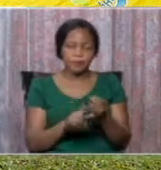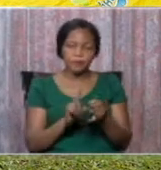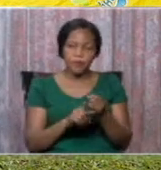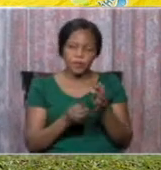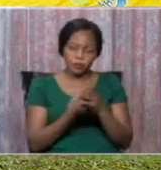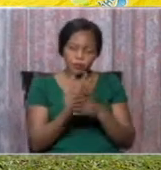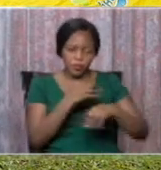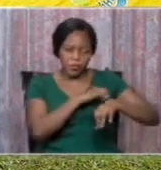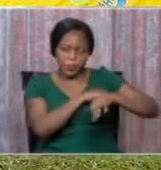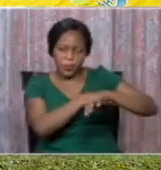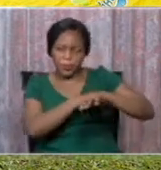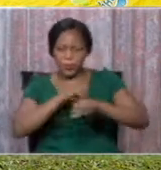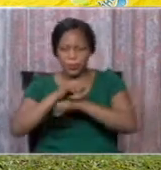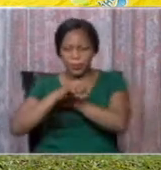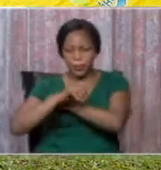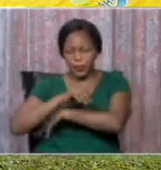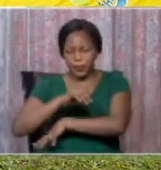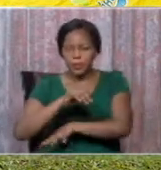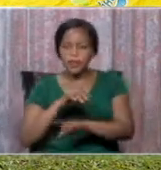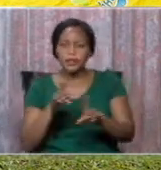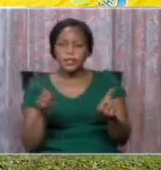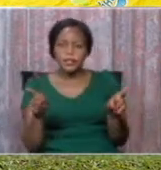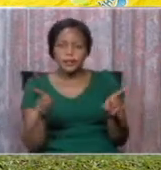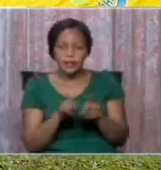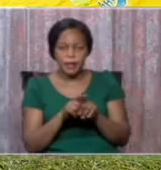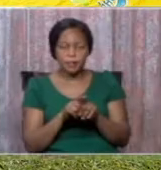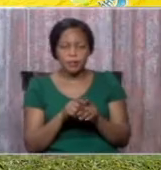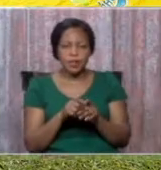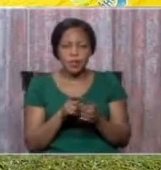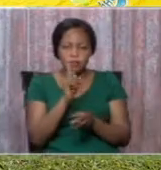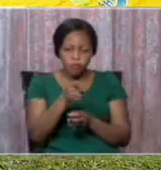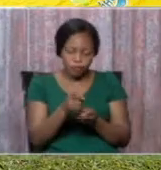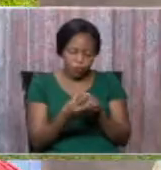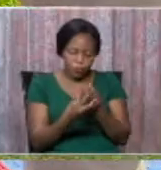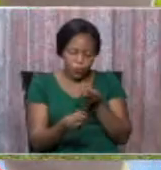enlarges the penis, as you can see this one, eh?